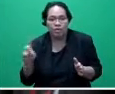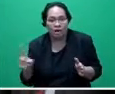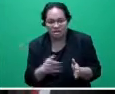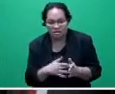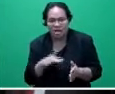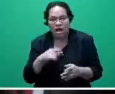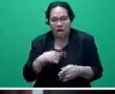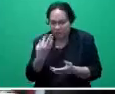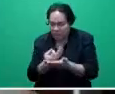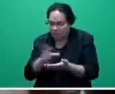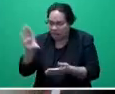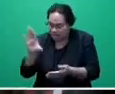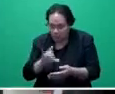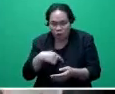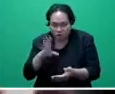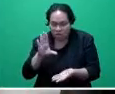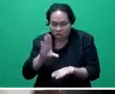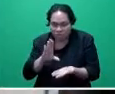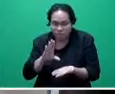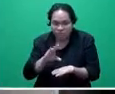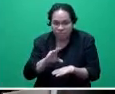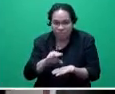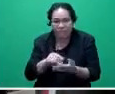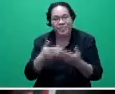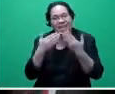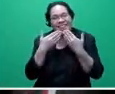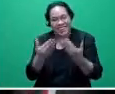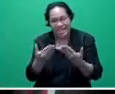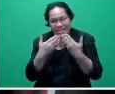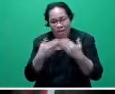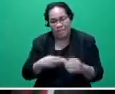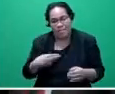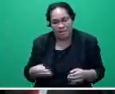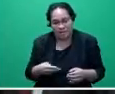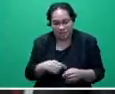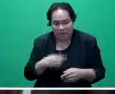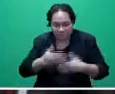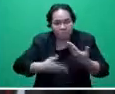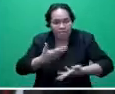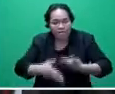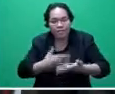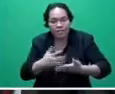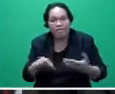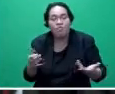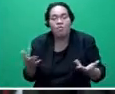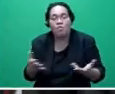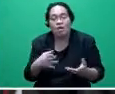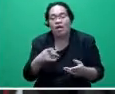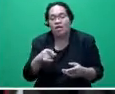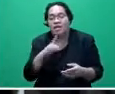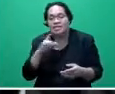Minister is at it. And thank you, Minister, for this detailed explanation yesterday of the Ministry from your Uzuma Nduru